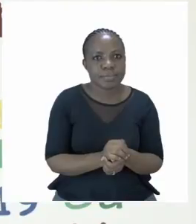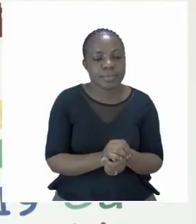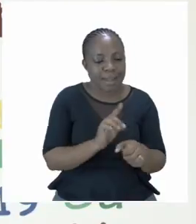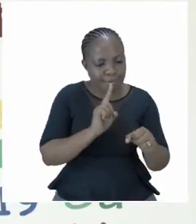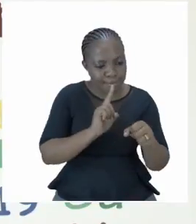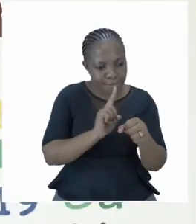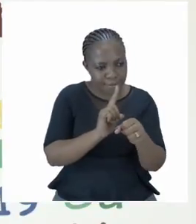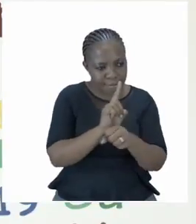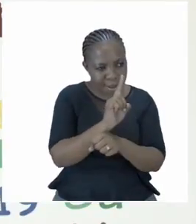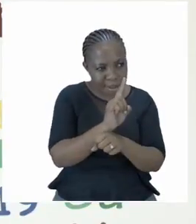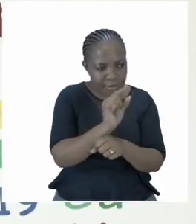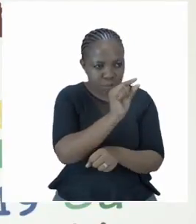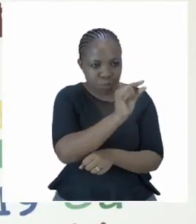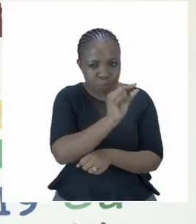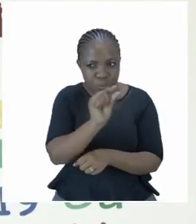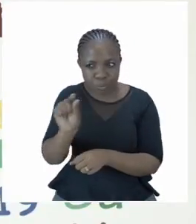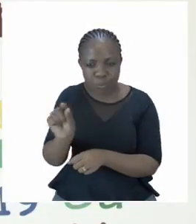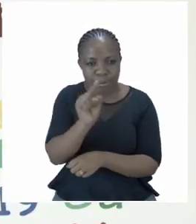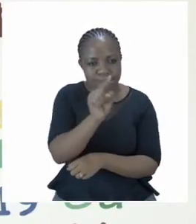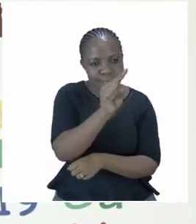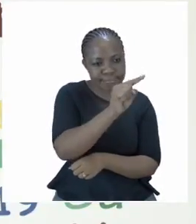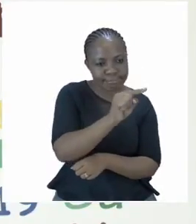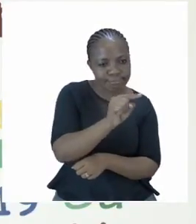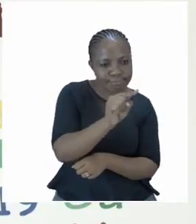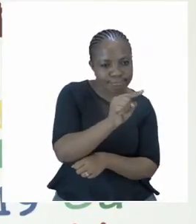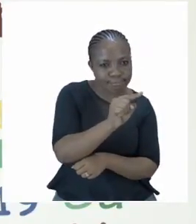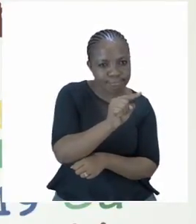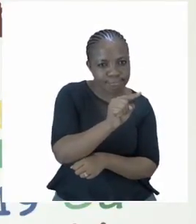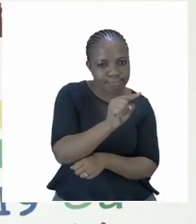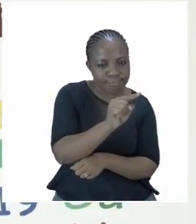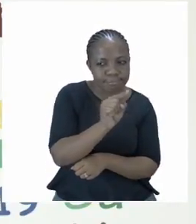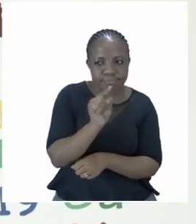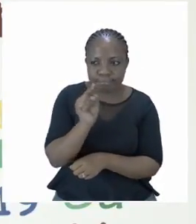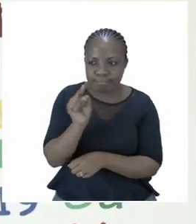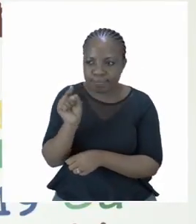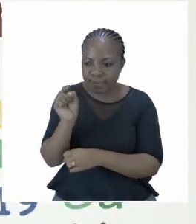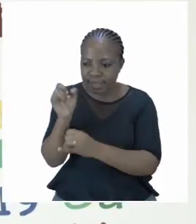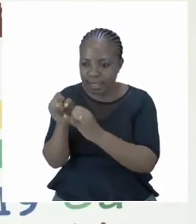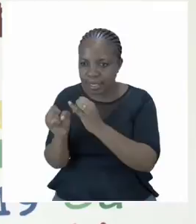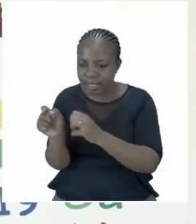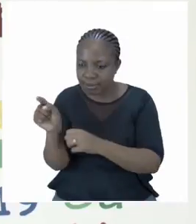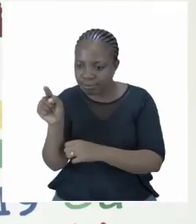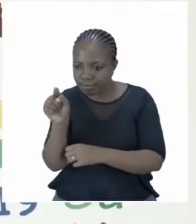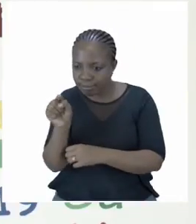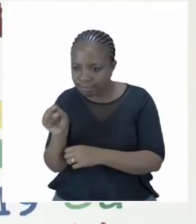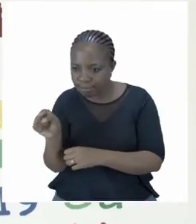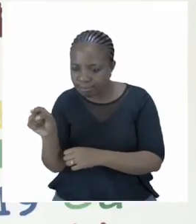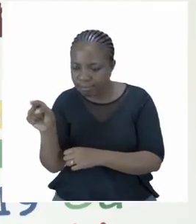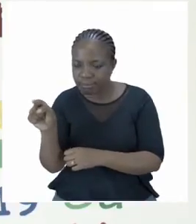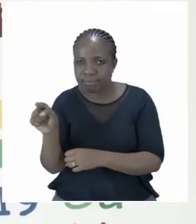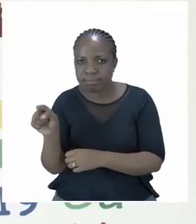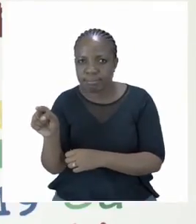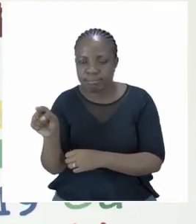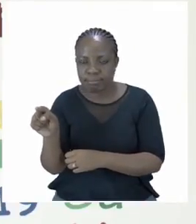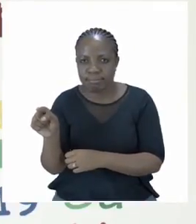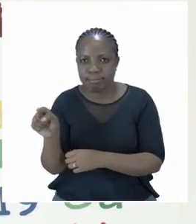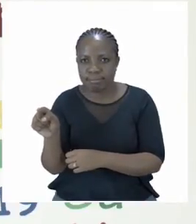circle where the capital letters are supposed to be. And then you are also going